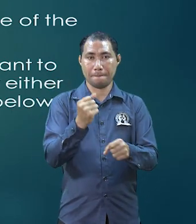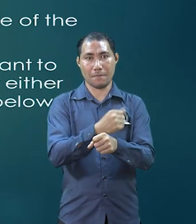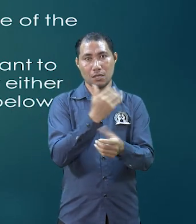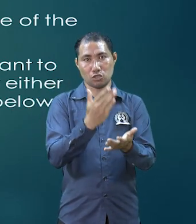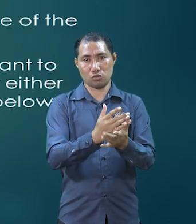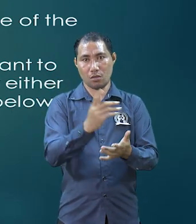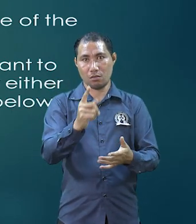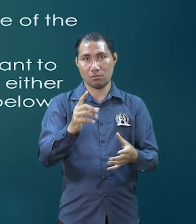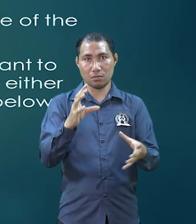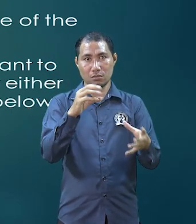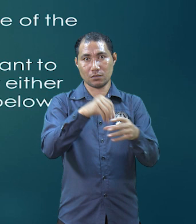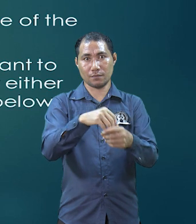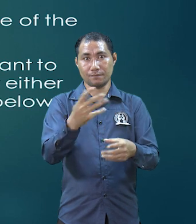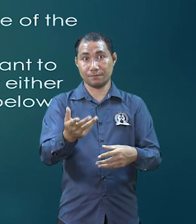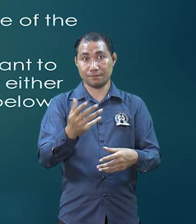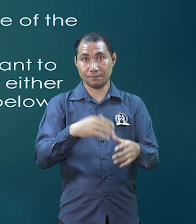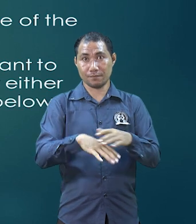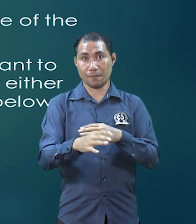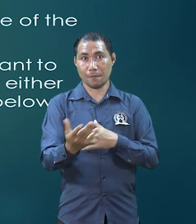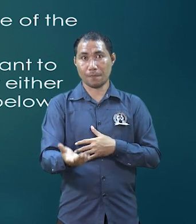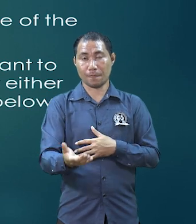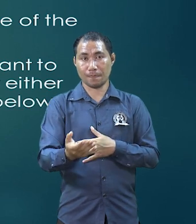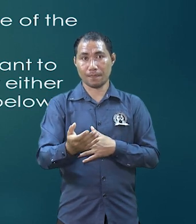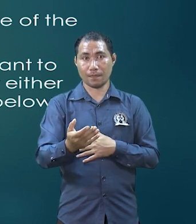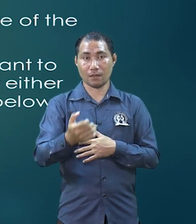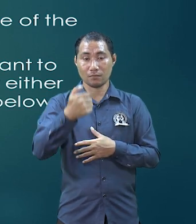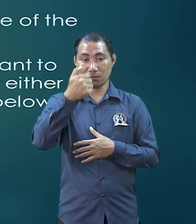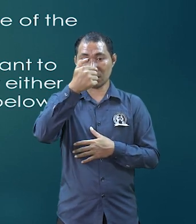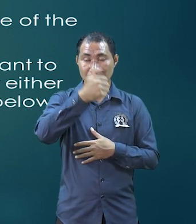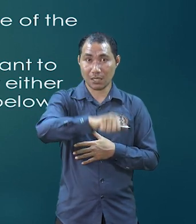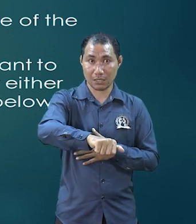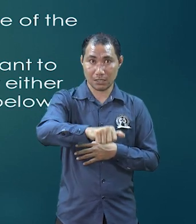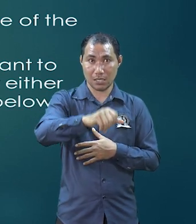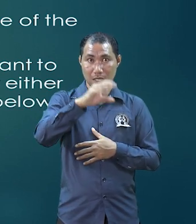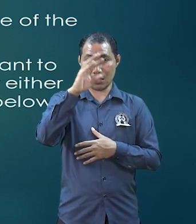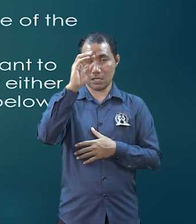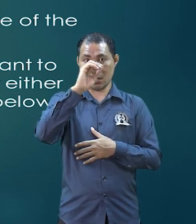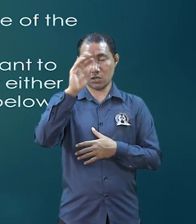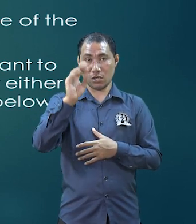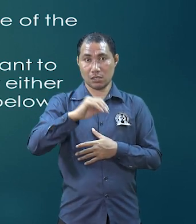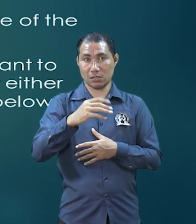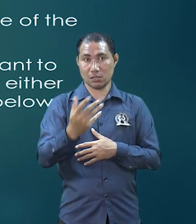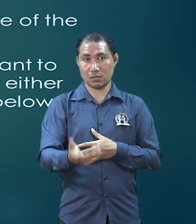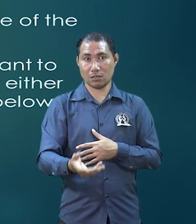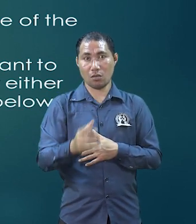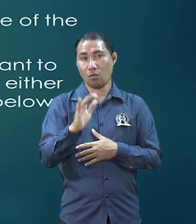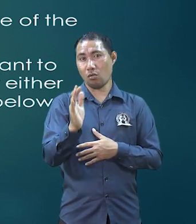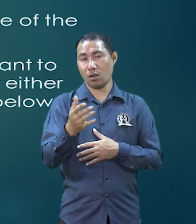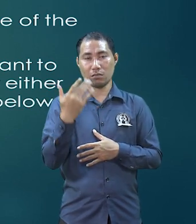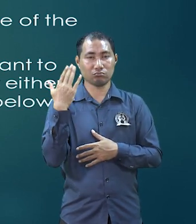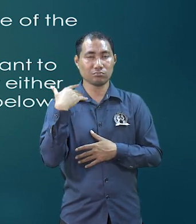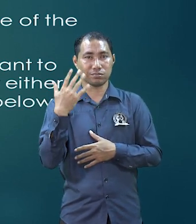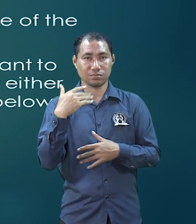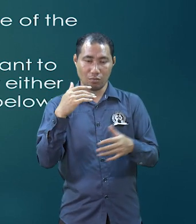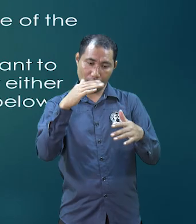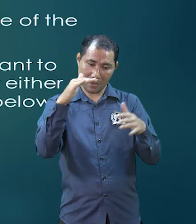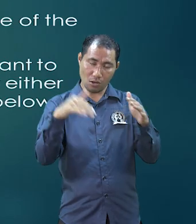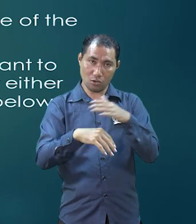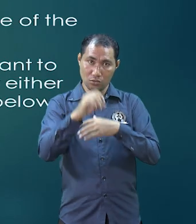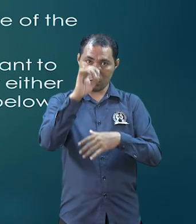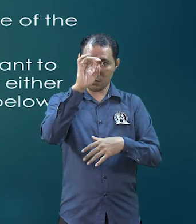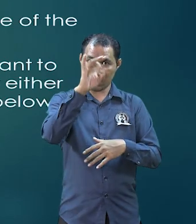either hot, near or above 60 degrees Celsius, or cool, near or below